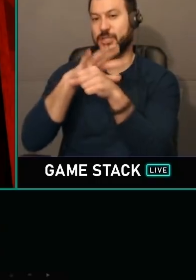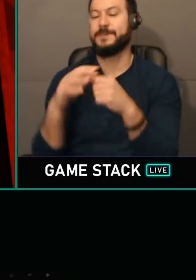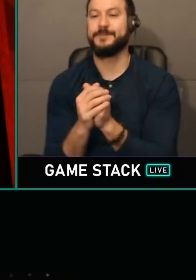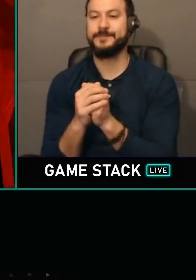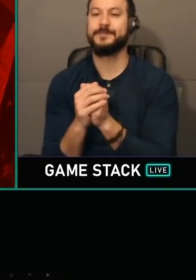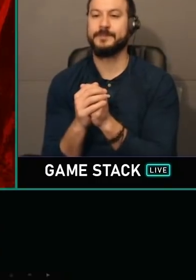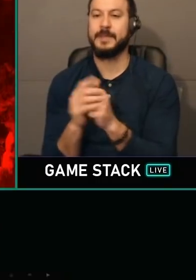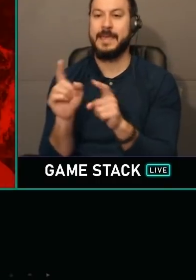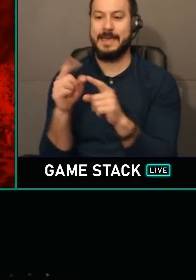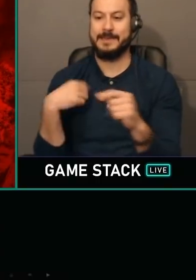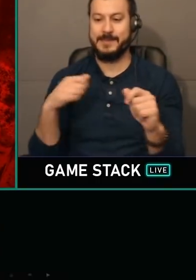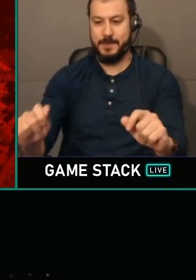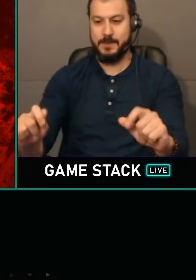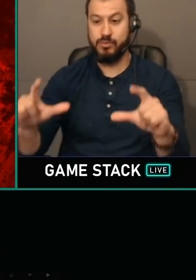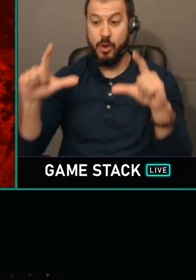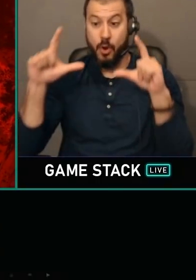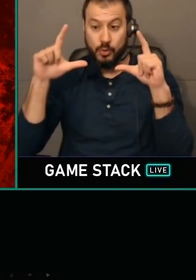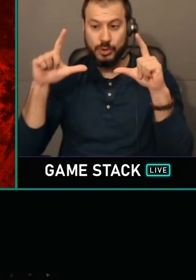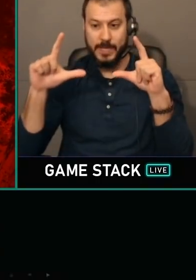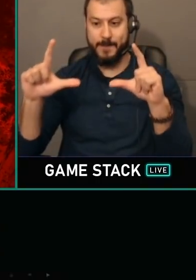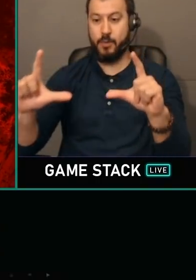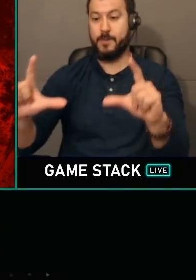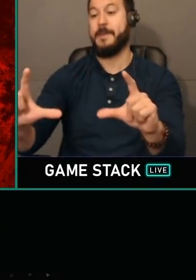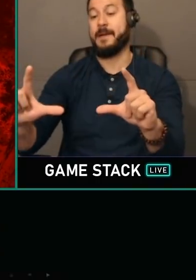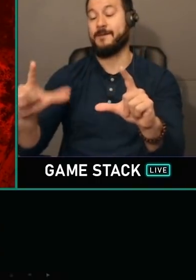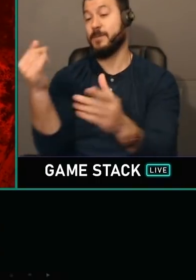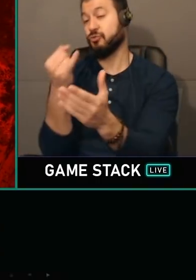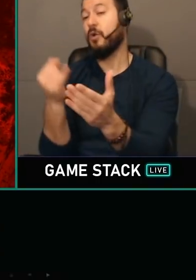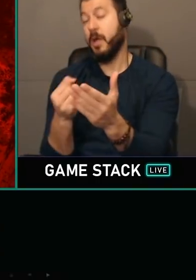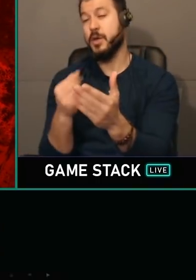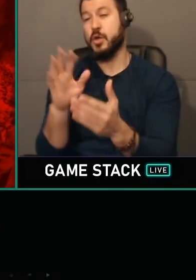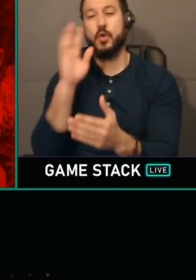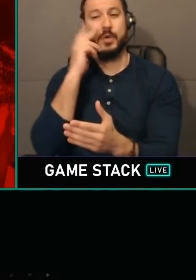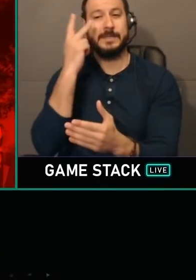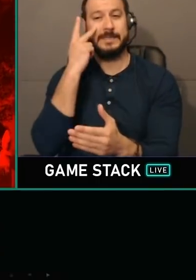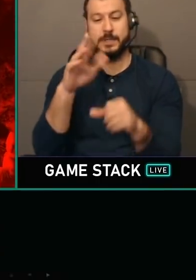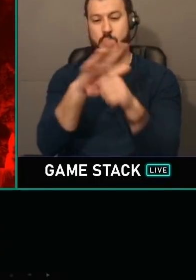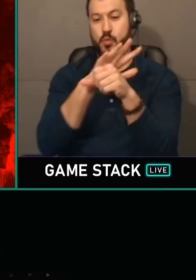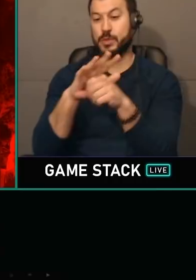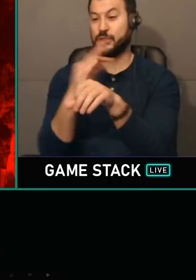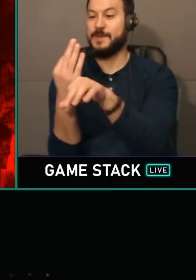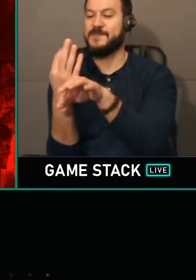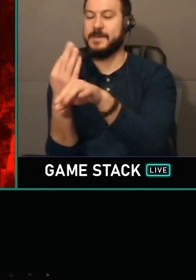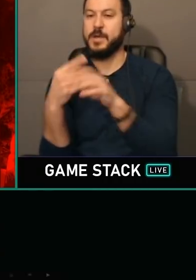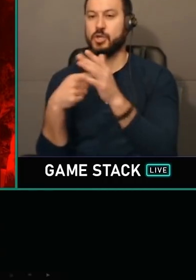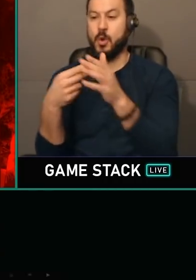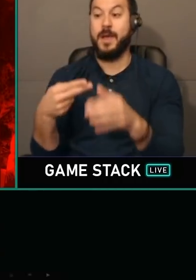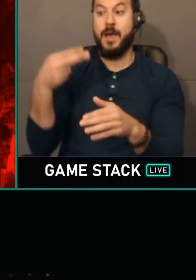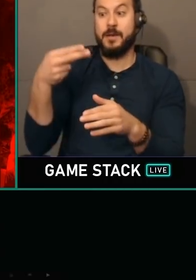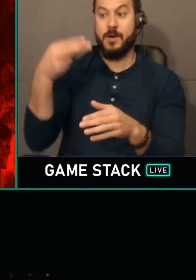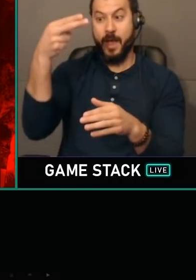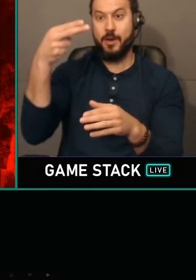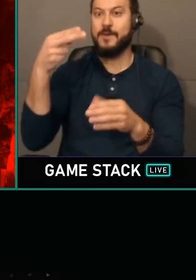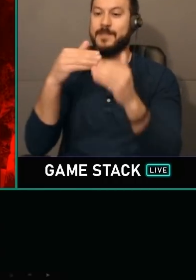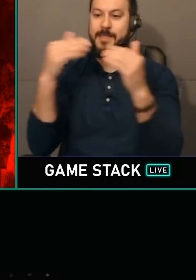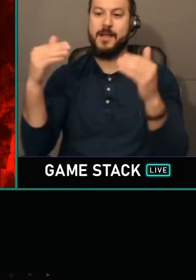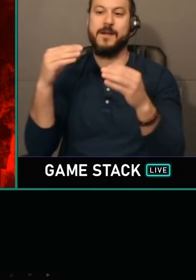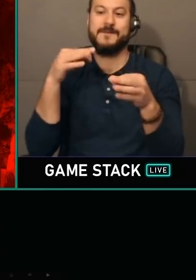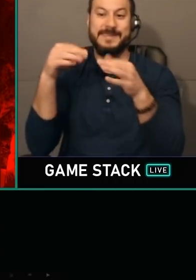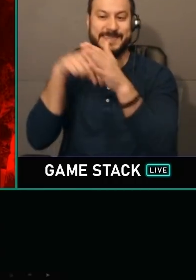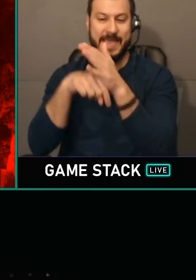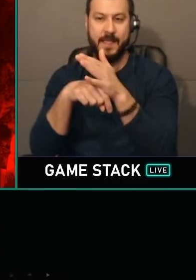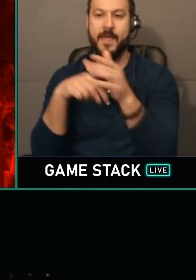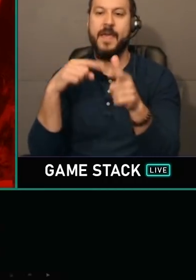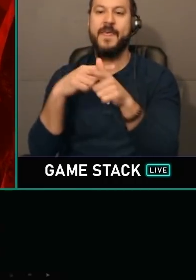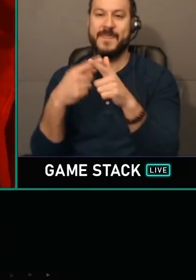As I approach and pull back from the drawing, you'll see regions of feedback show higher and higher levels of detail, and then you'll